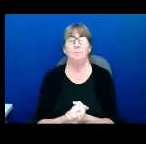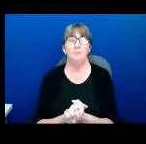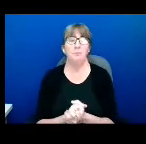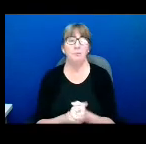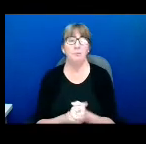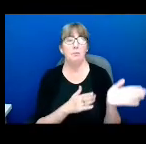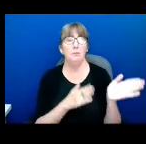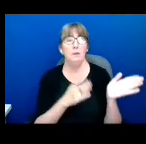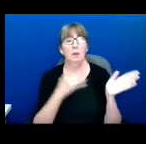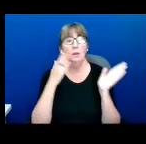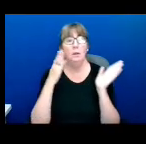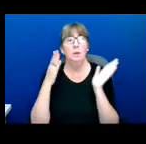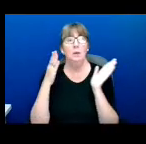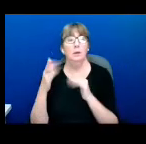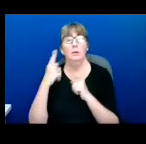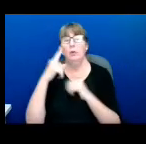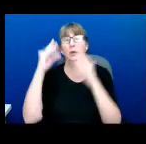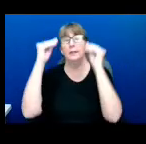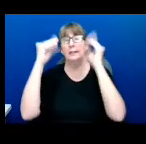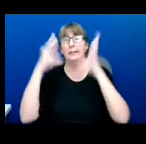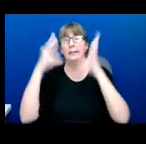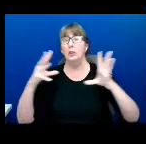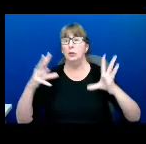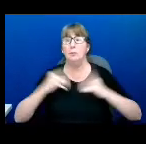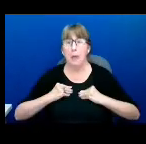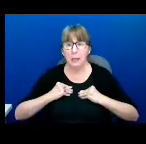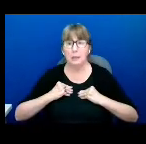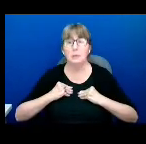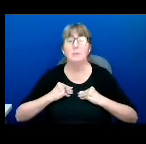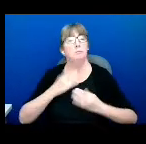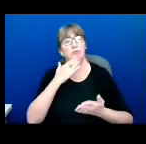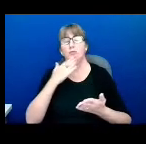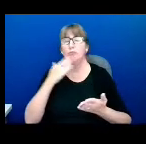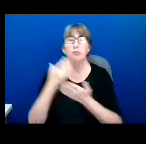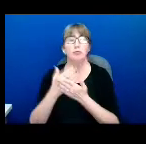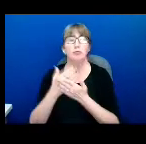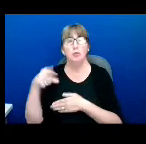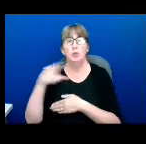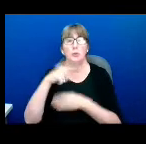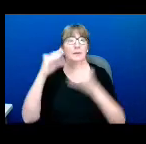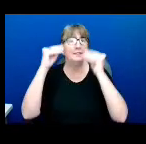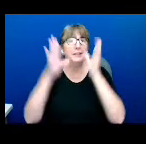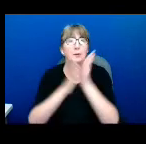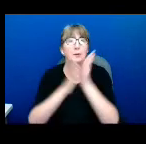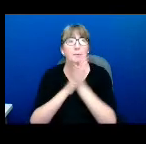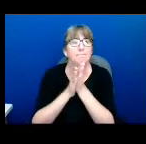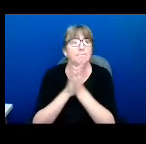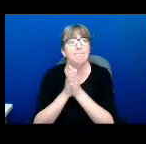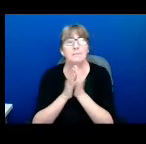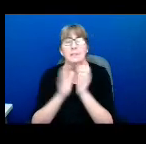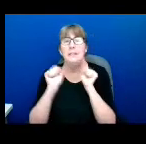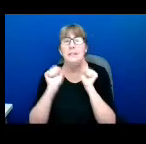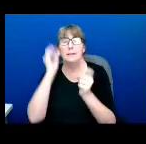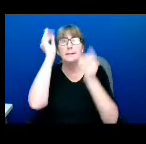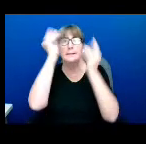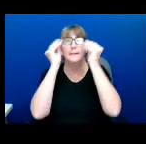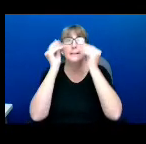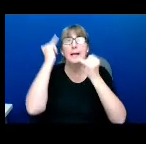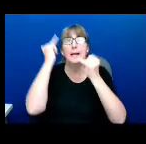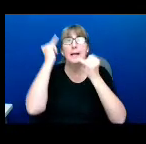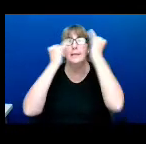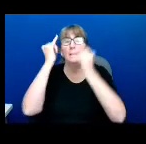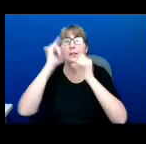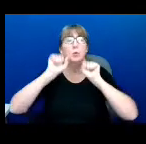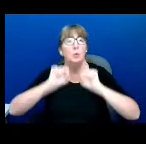teacher buy-in, it's good to have that teacher who is able to think outside the box, who is really